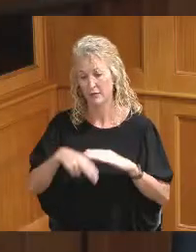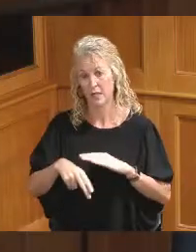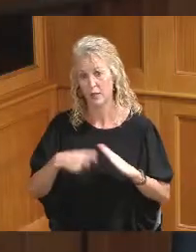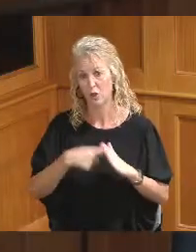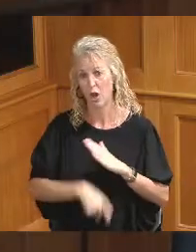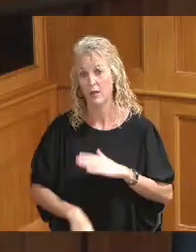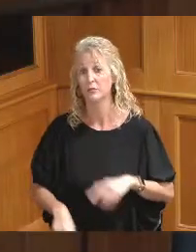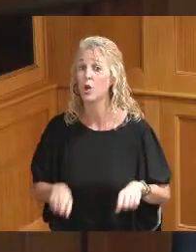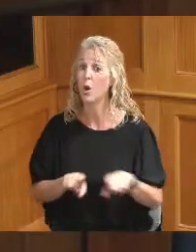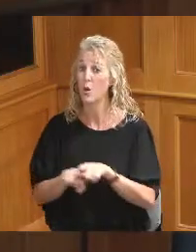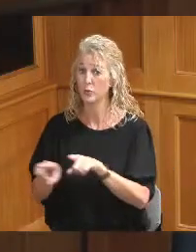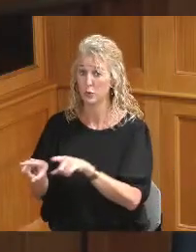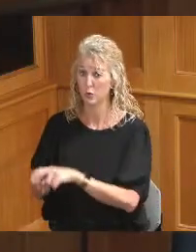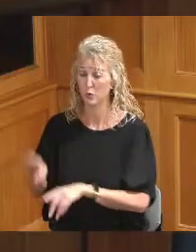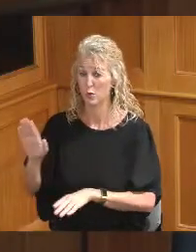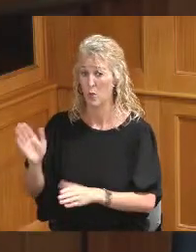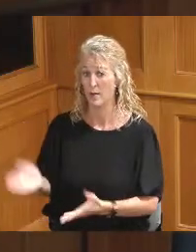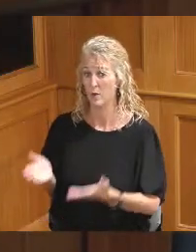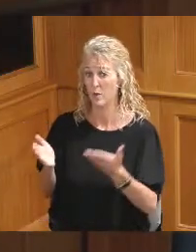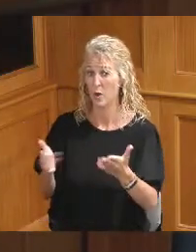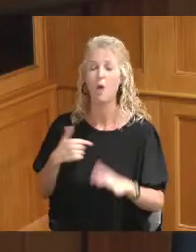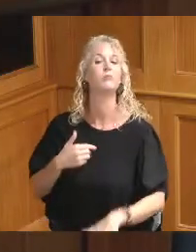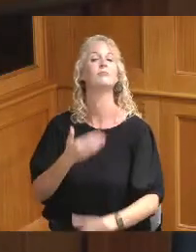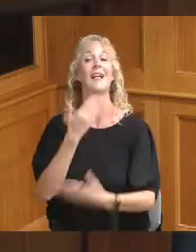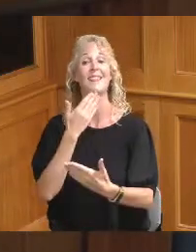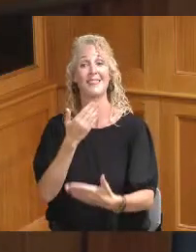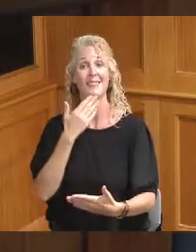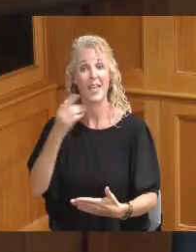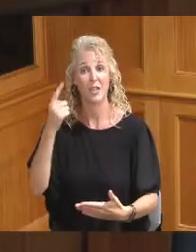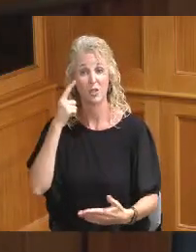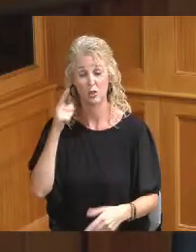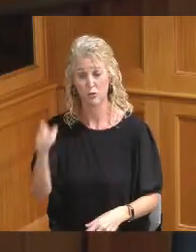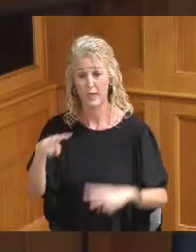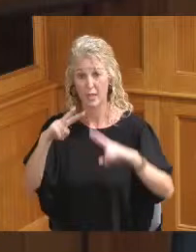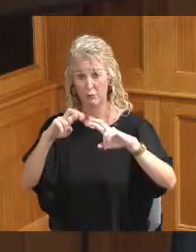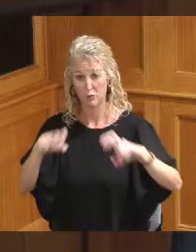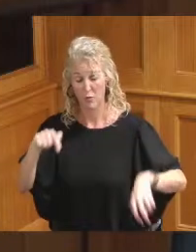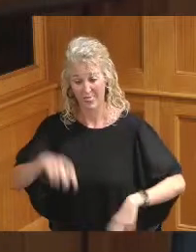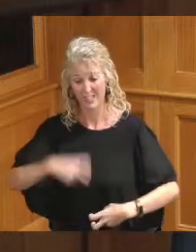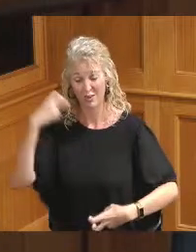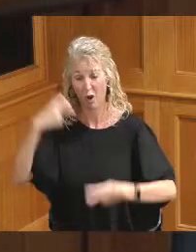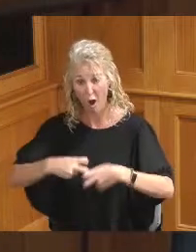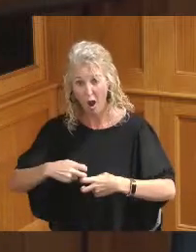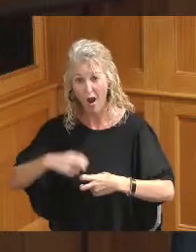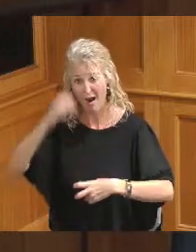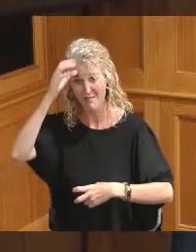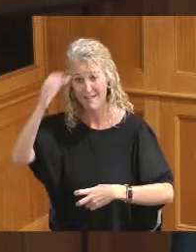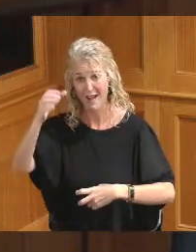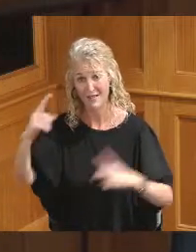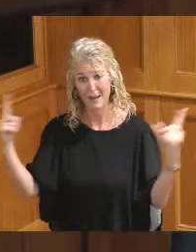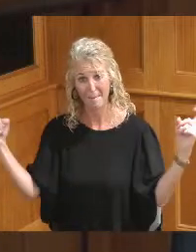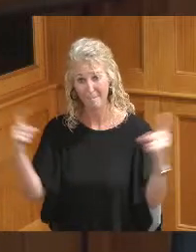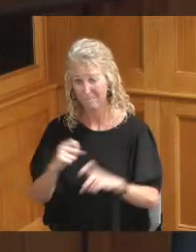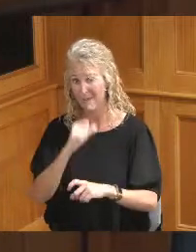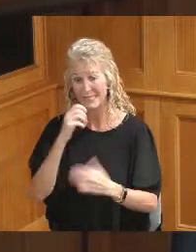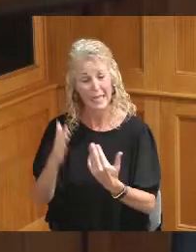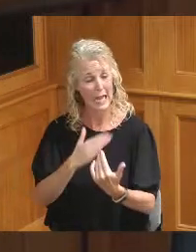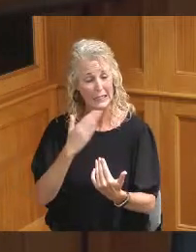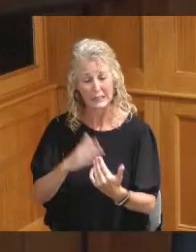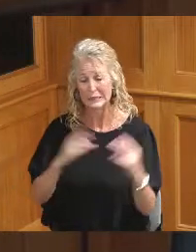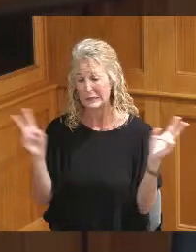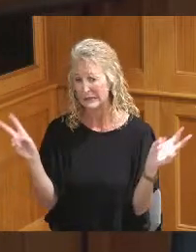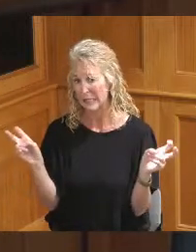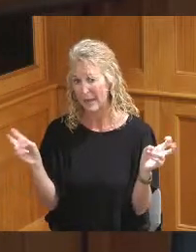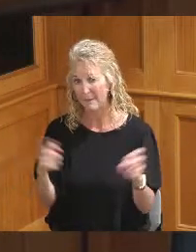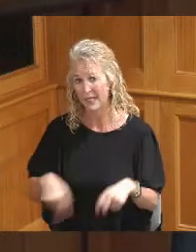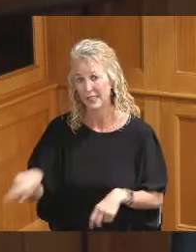your proposal, and let me say thank you for looking into it, because this is a tough thing to look into. This is not an easy thing, and you guys